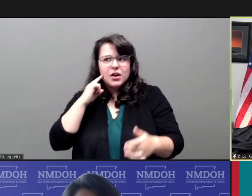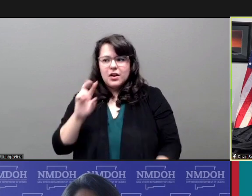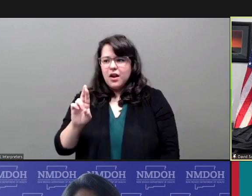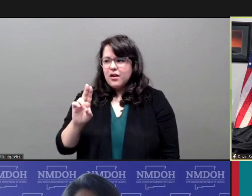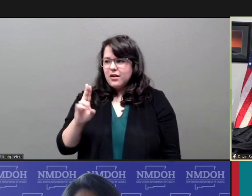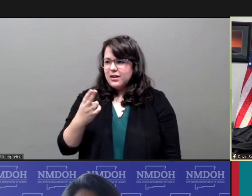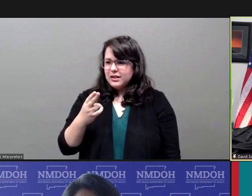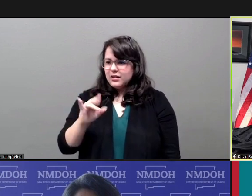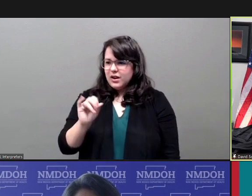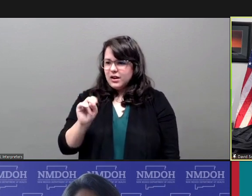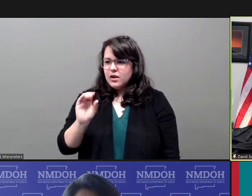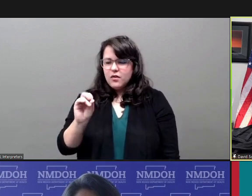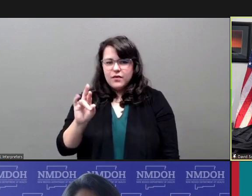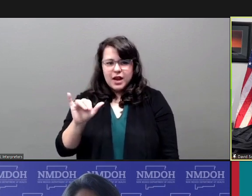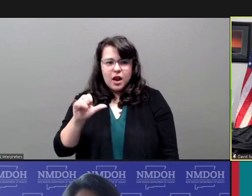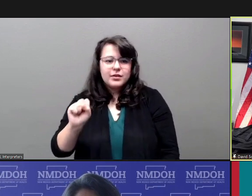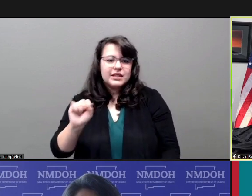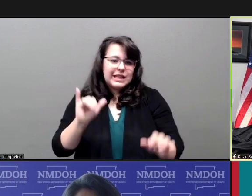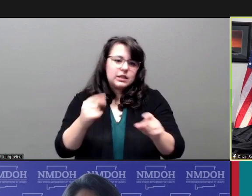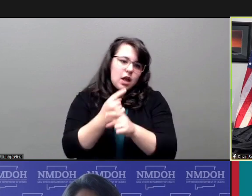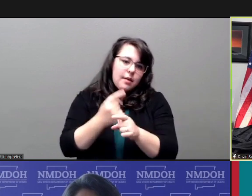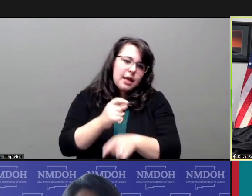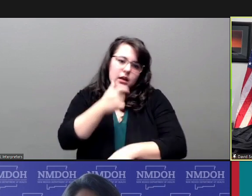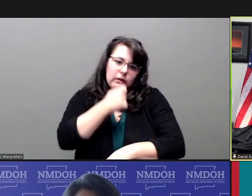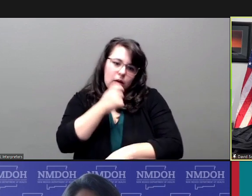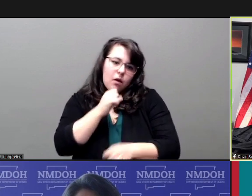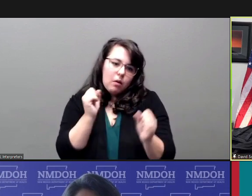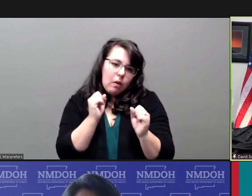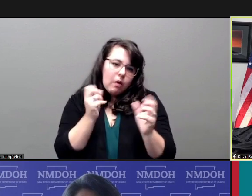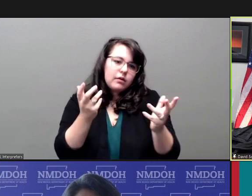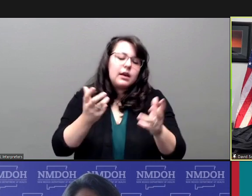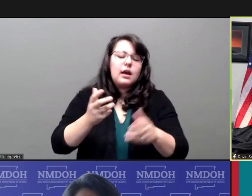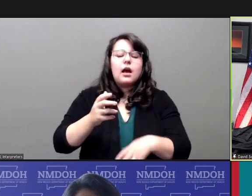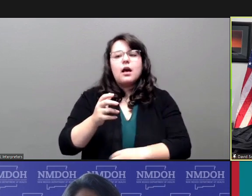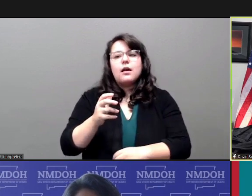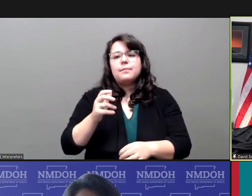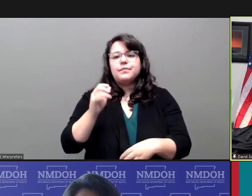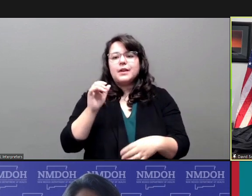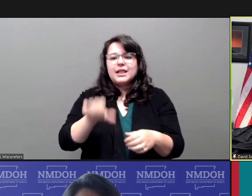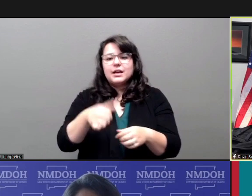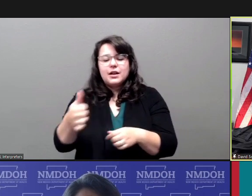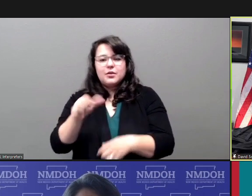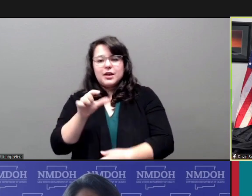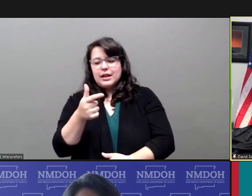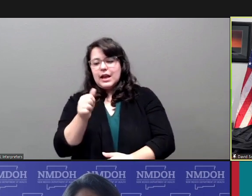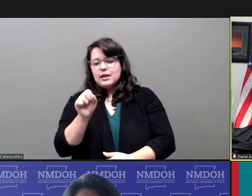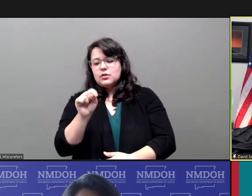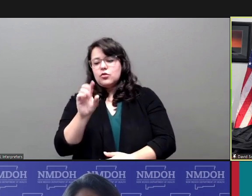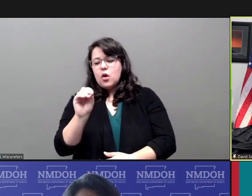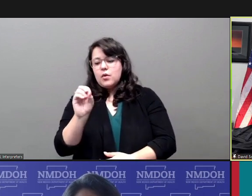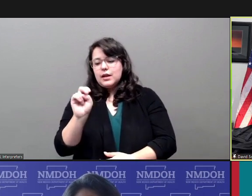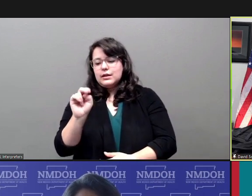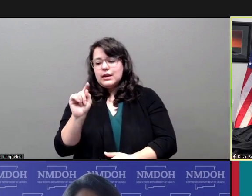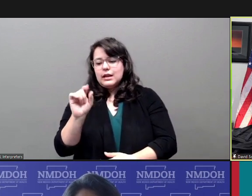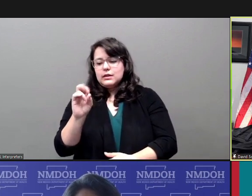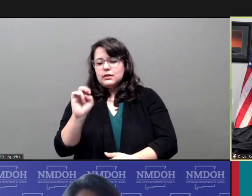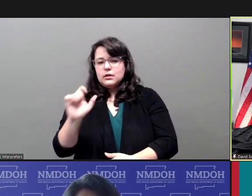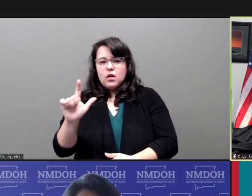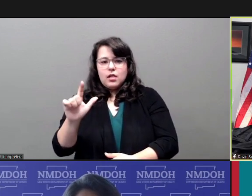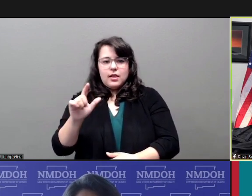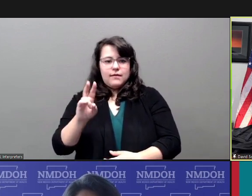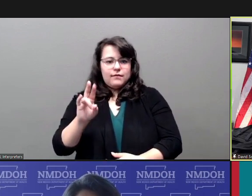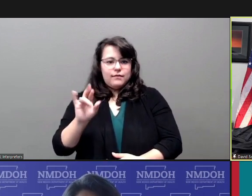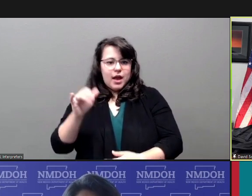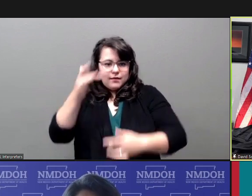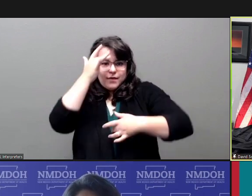is the common cold, and enterovirus, which is normally like a gastrointestinal virus that is self-limited and